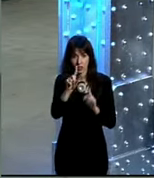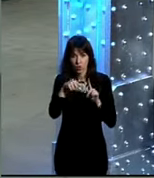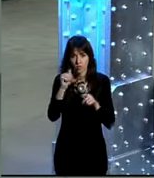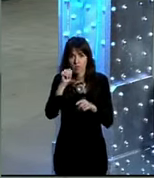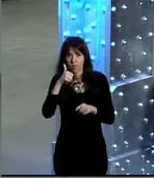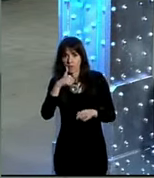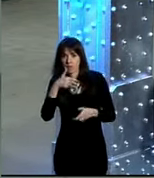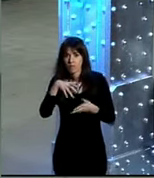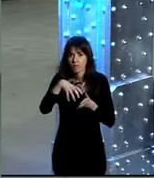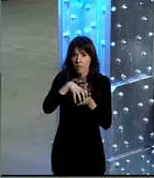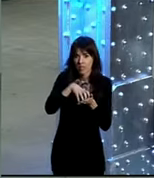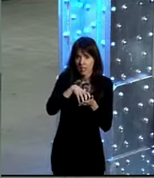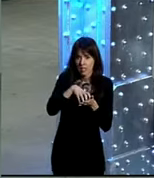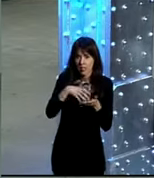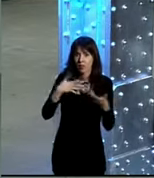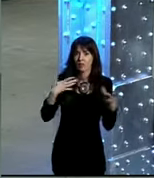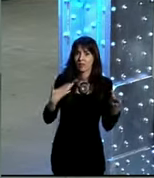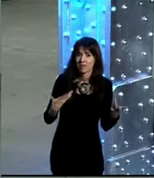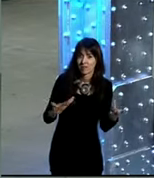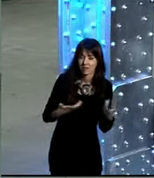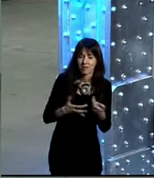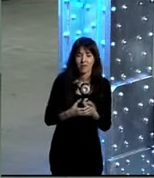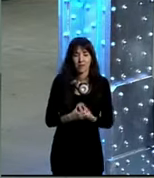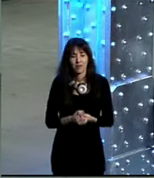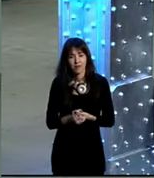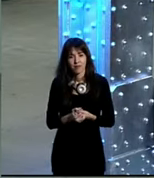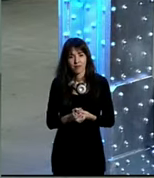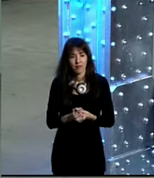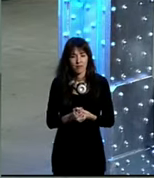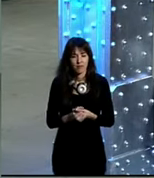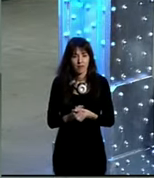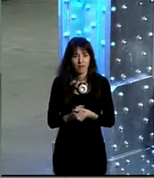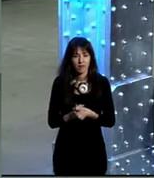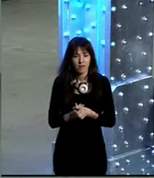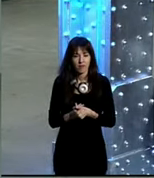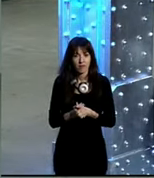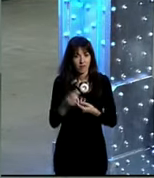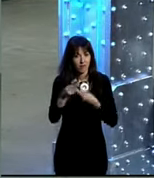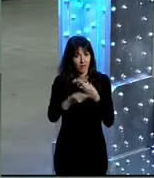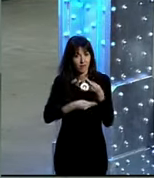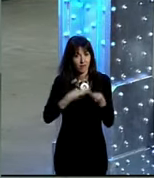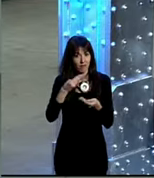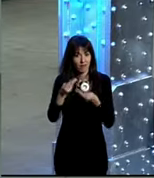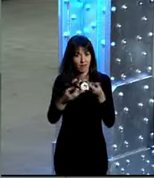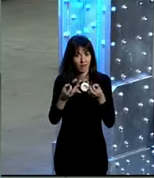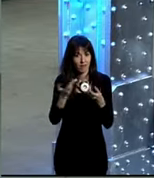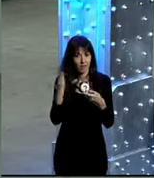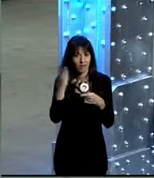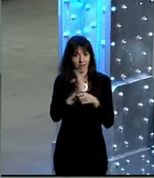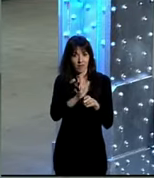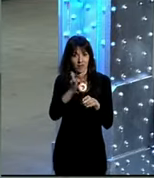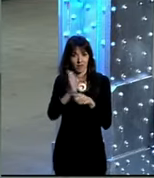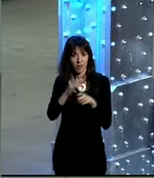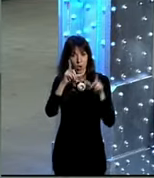their hundreds of thousands of followers. They showed some snapshots of a flashback scene where it had been